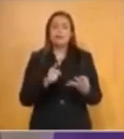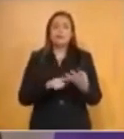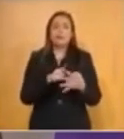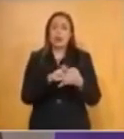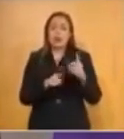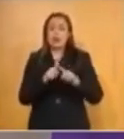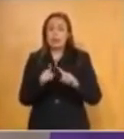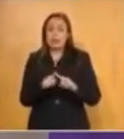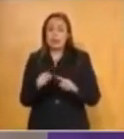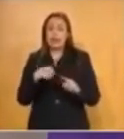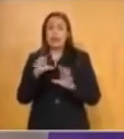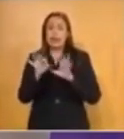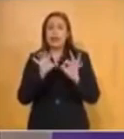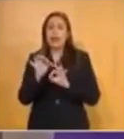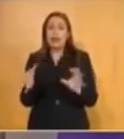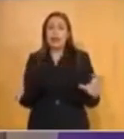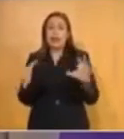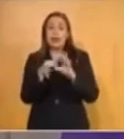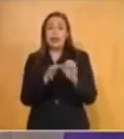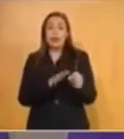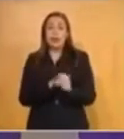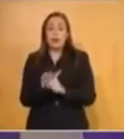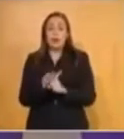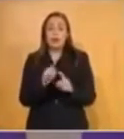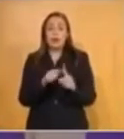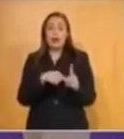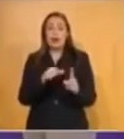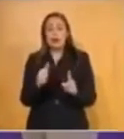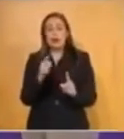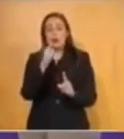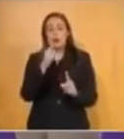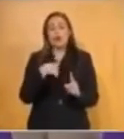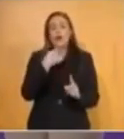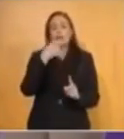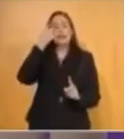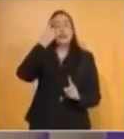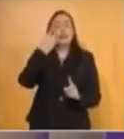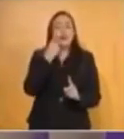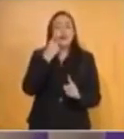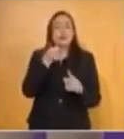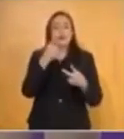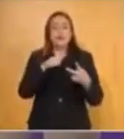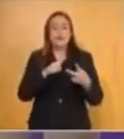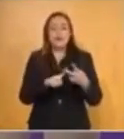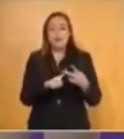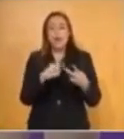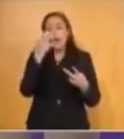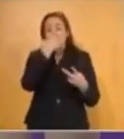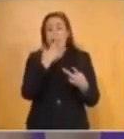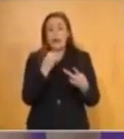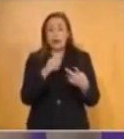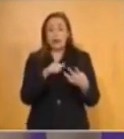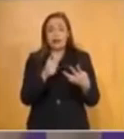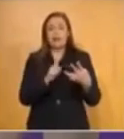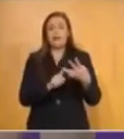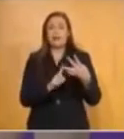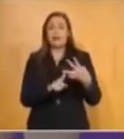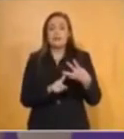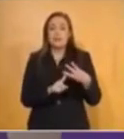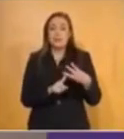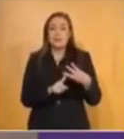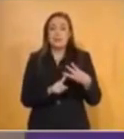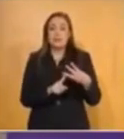different adjectives. The first one, sleepyhead. Then we have pretty. Also, we